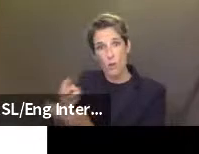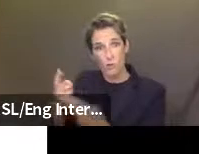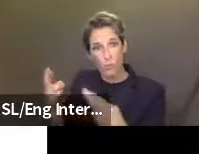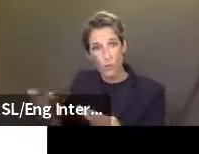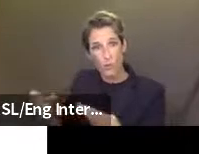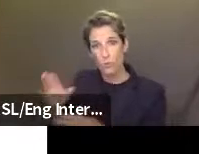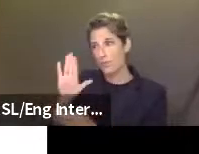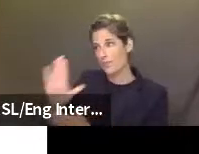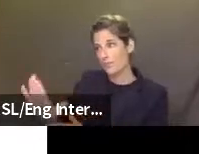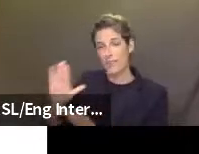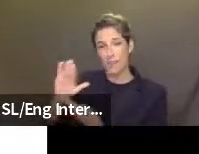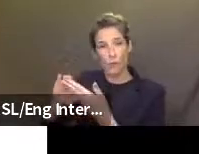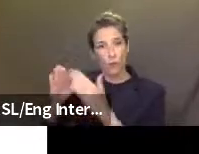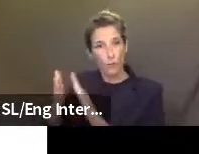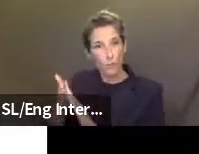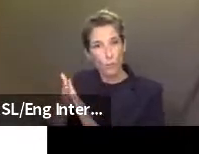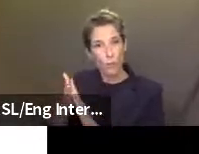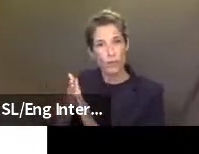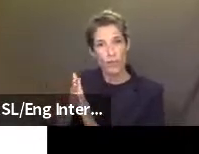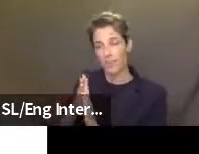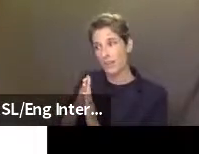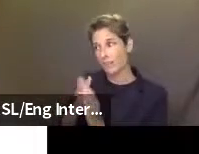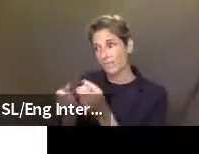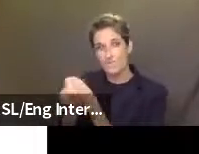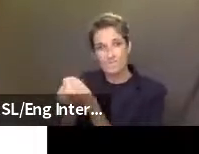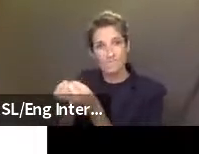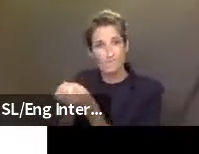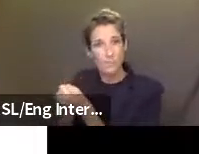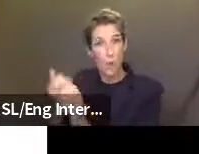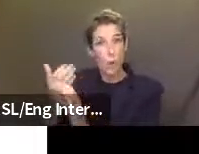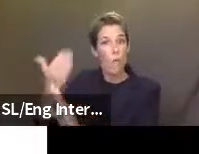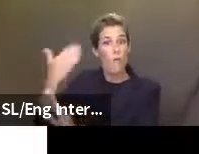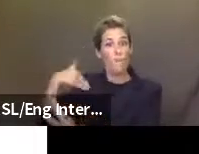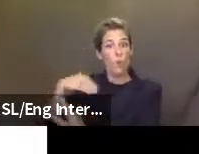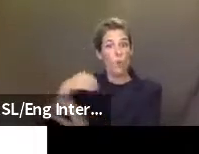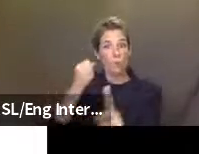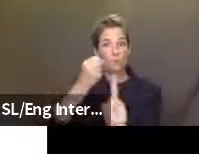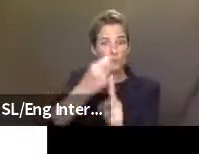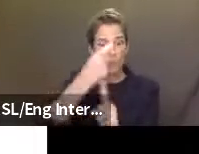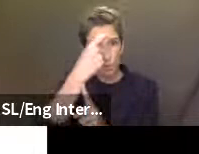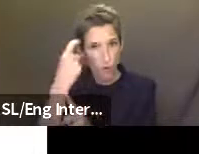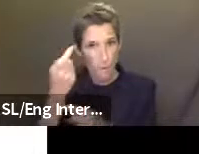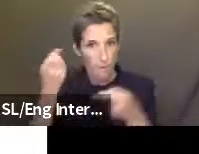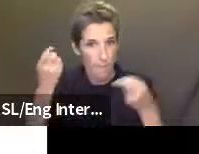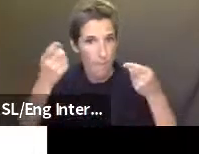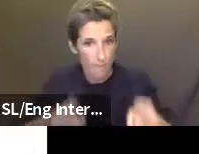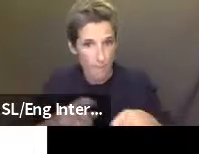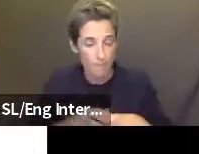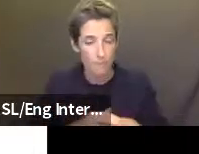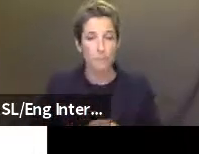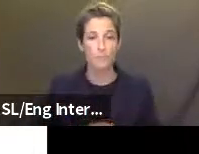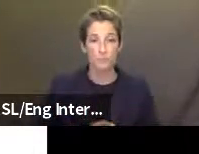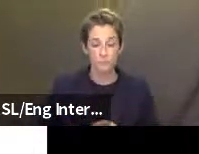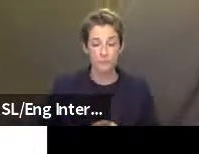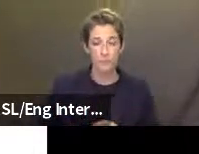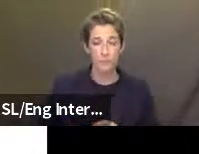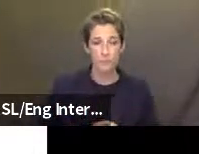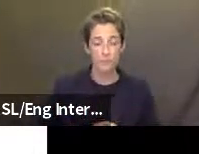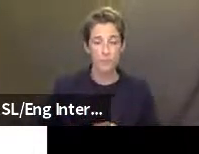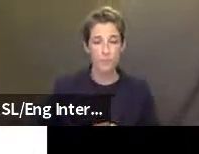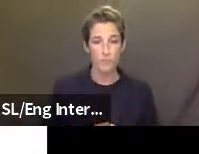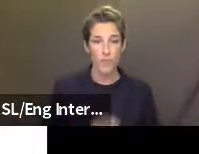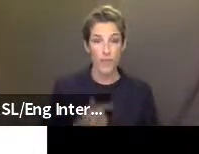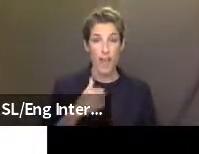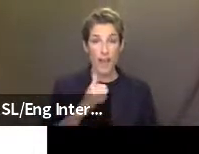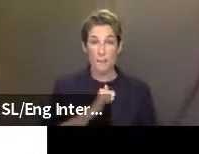prior to TBI. After impact, I was comatose for 6 weeks, followed by alternating states of revival and